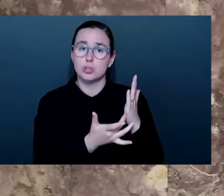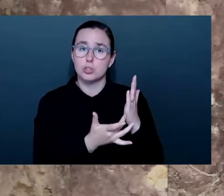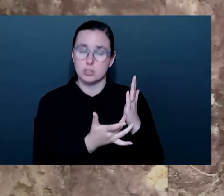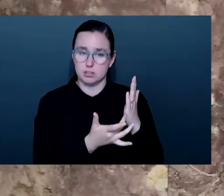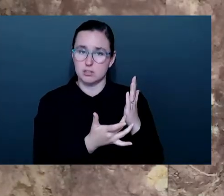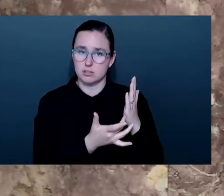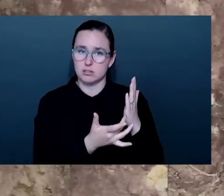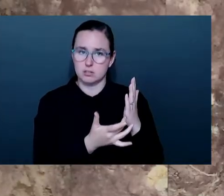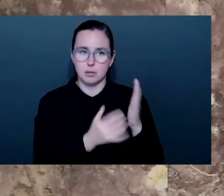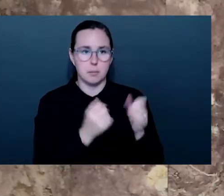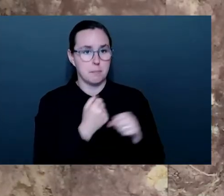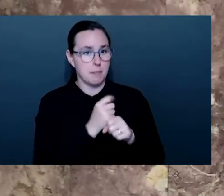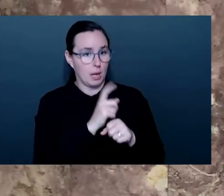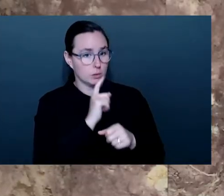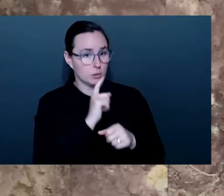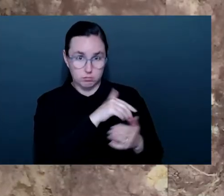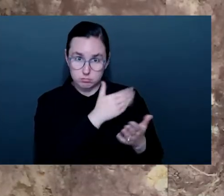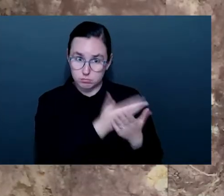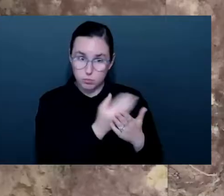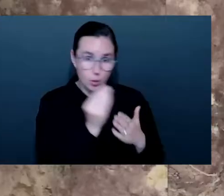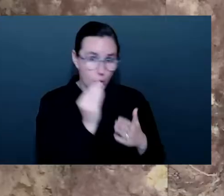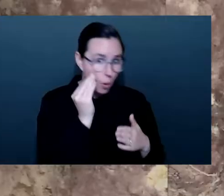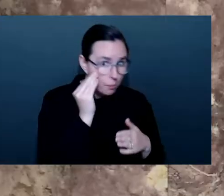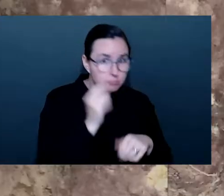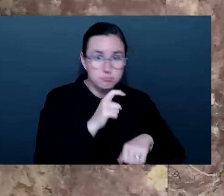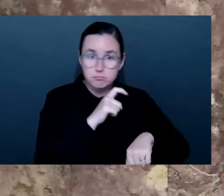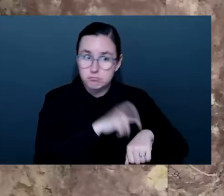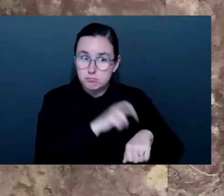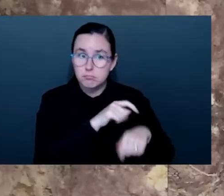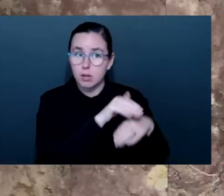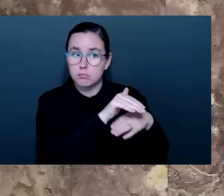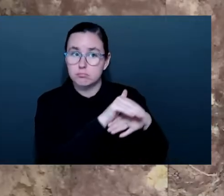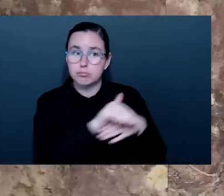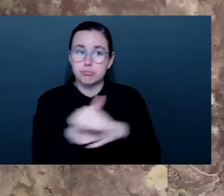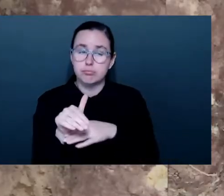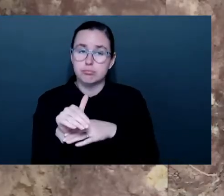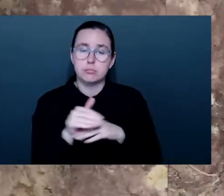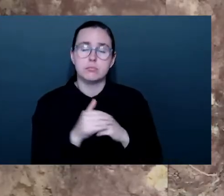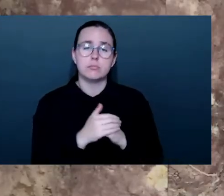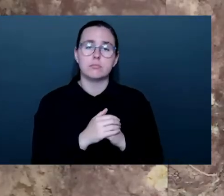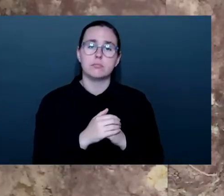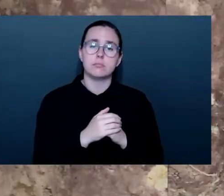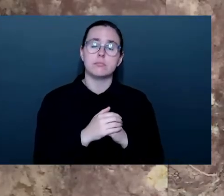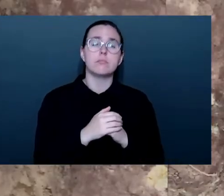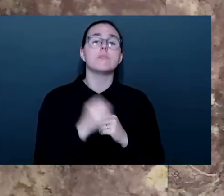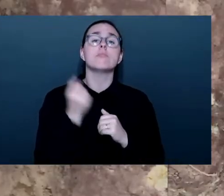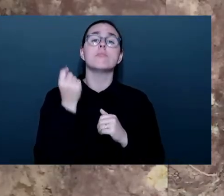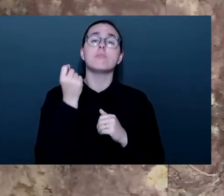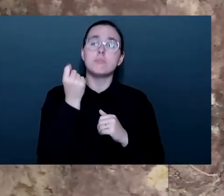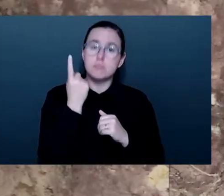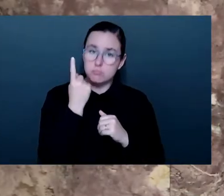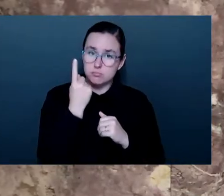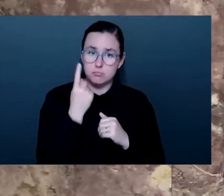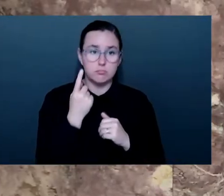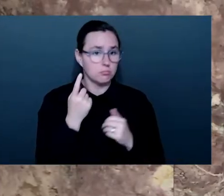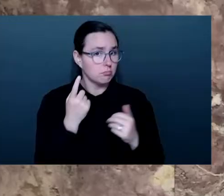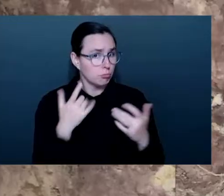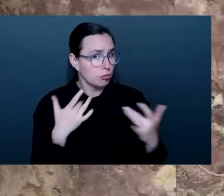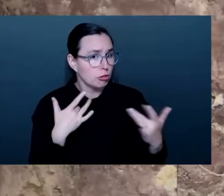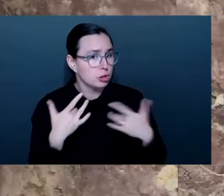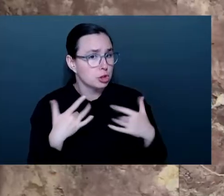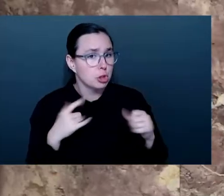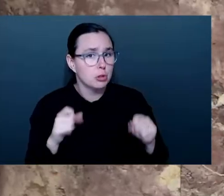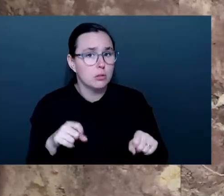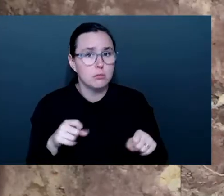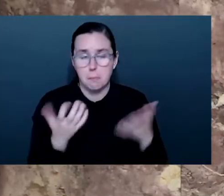due to a substantial concern that they may commit a serious violent offense. Electronic supervision is